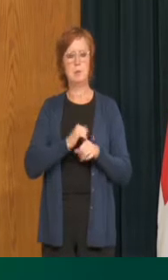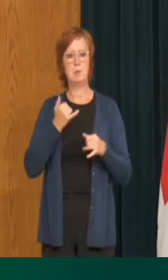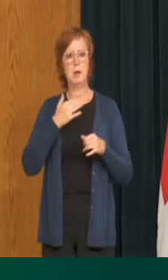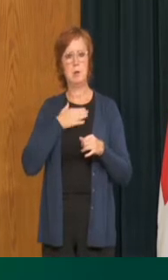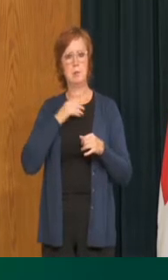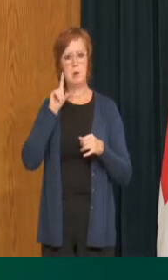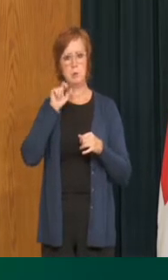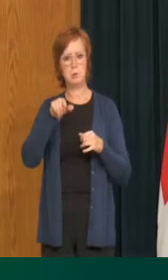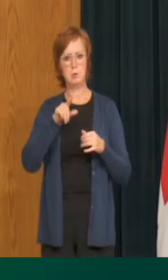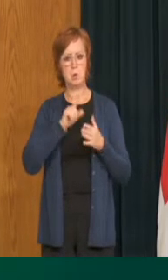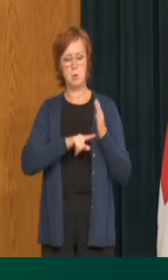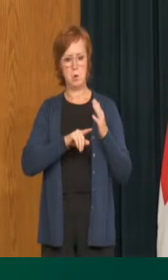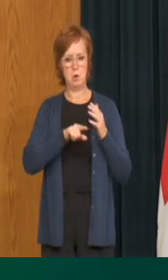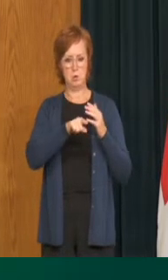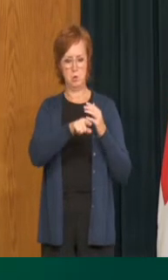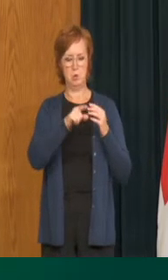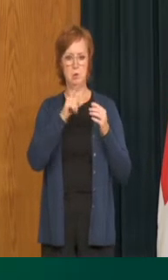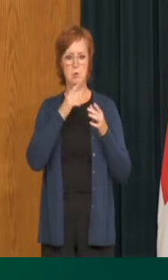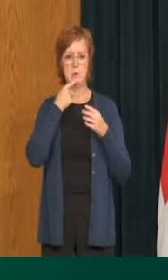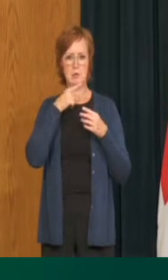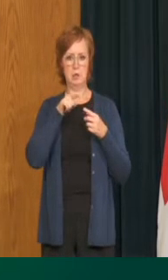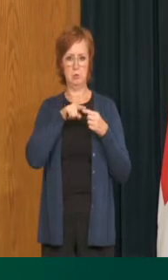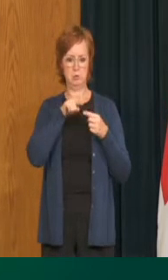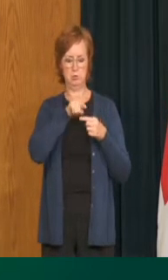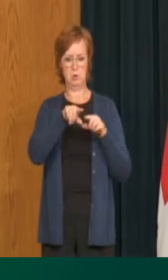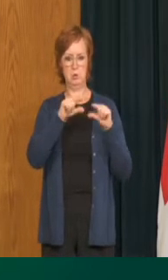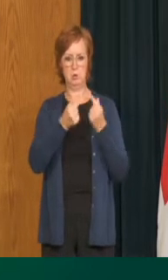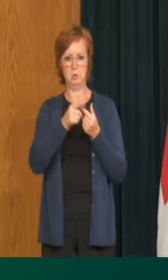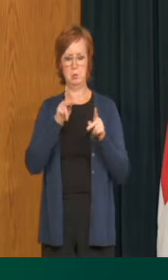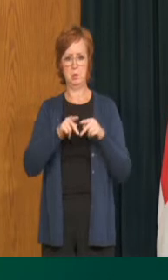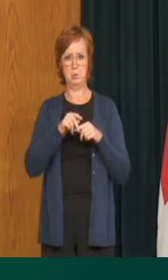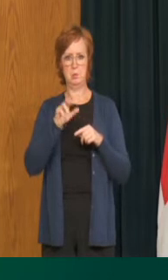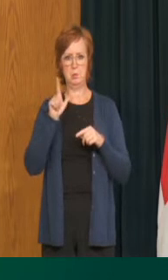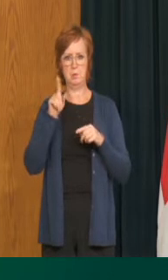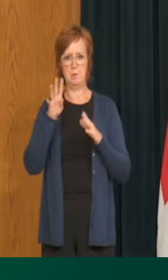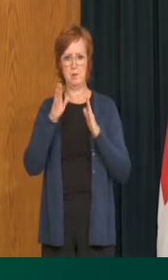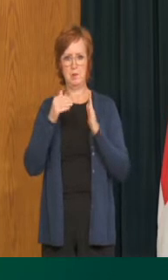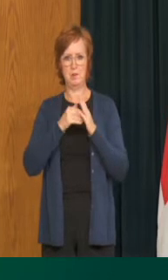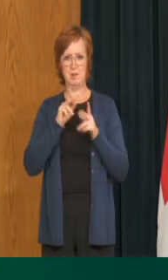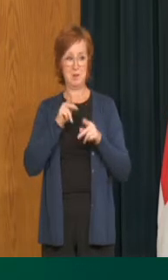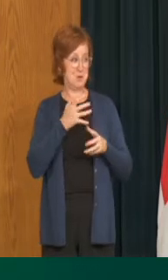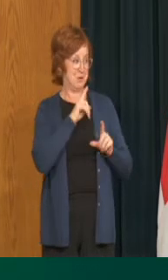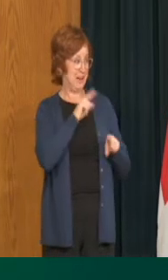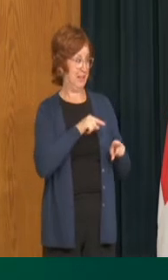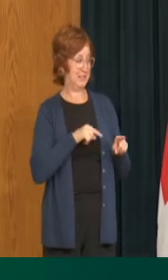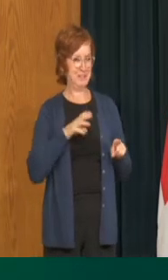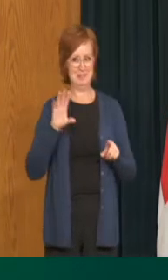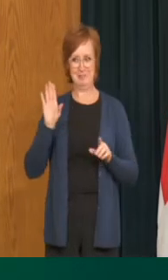at risk of losing their job? Well, this is, unless you want to answer this, Doctor. No.